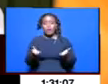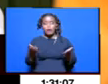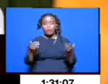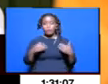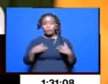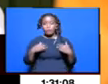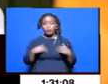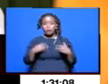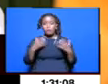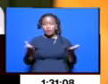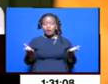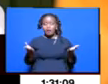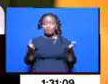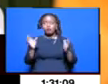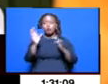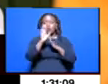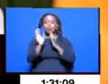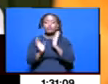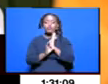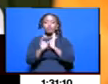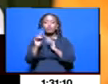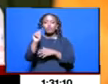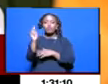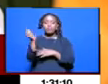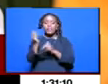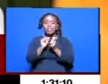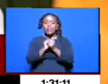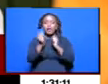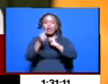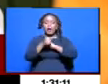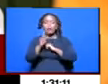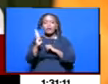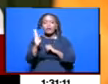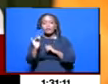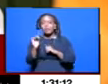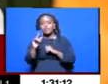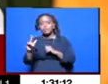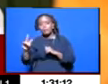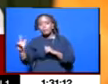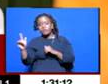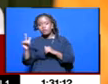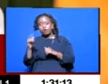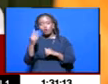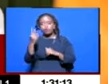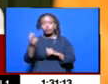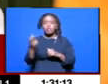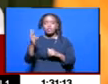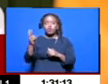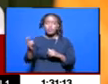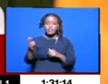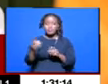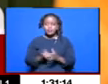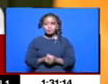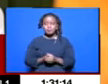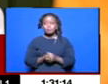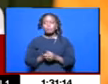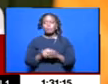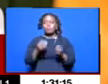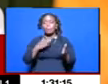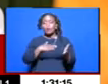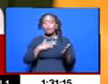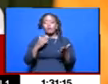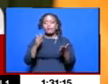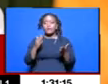the Constitution of Kenya Amendment Bill of 2020. I, on my part,